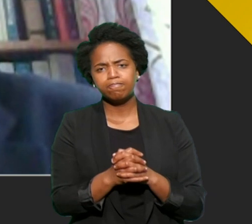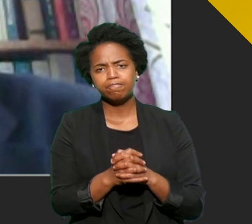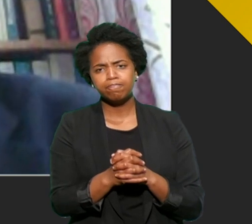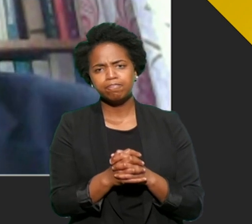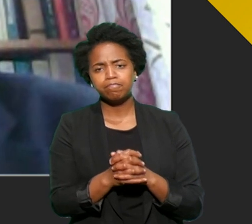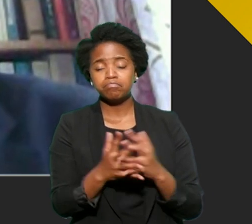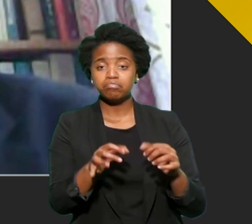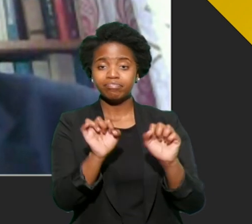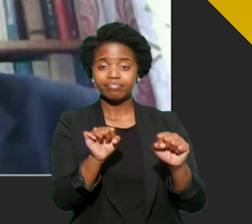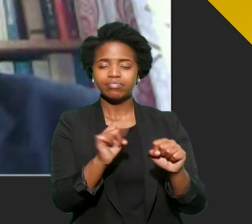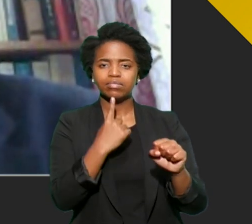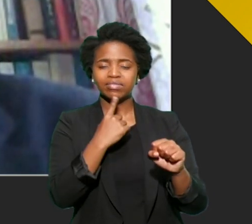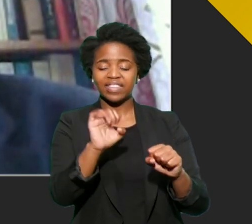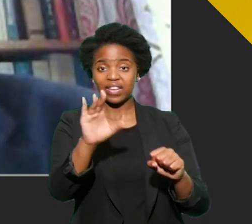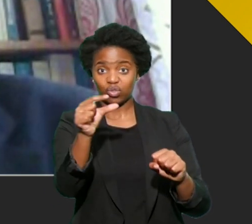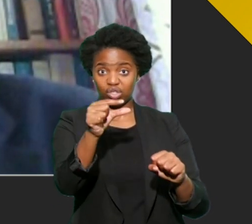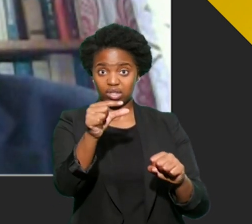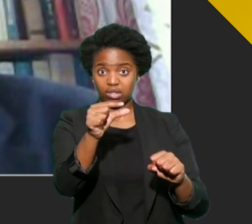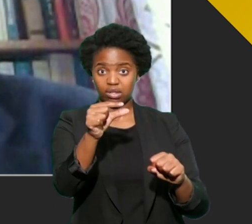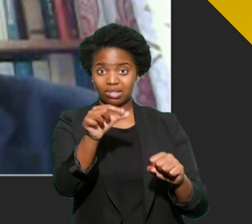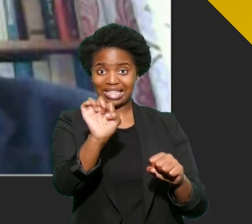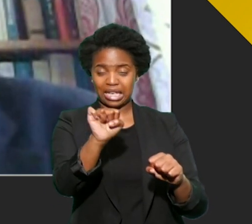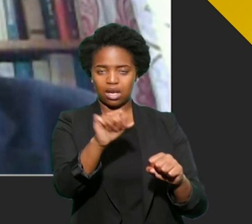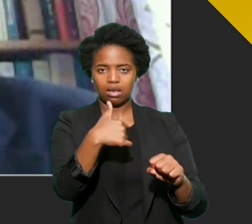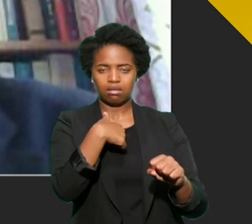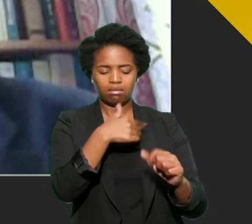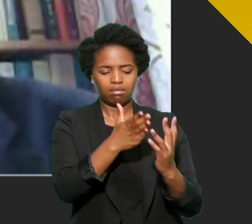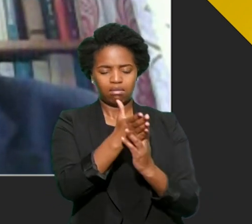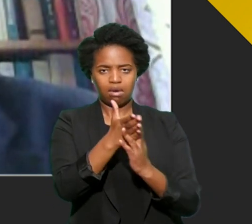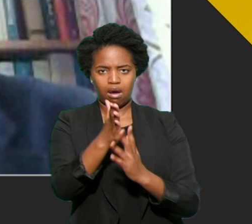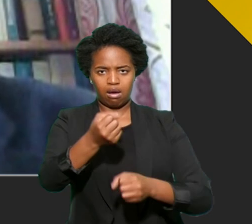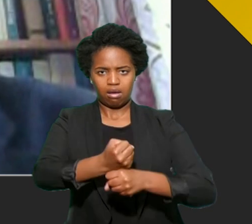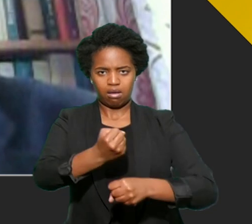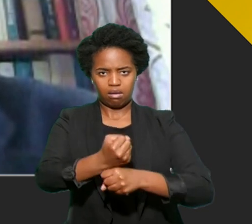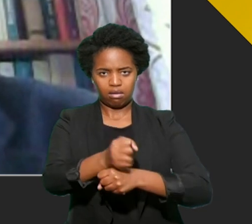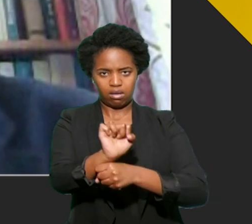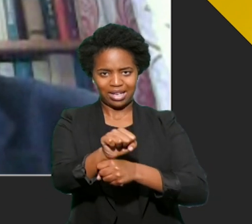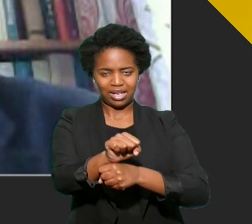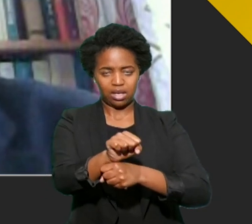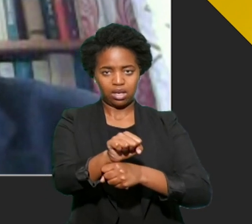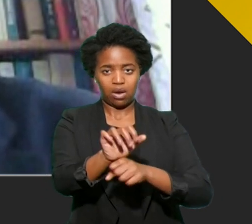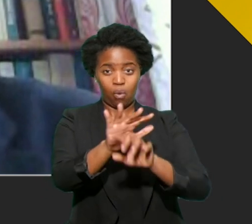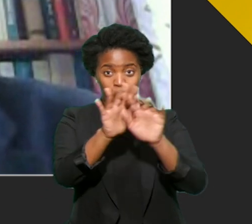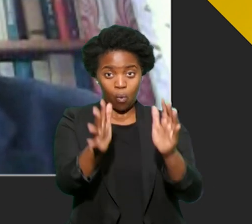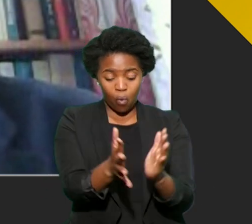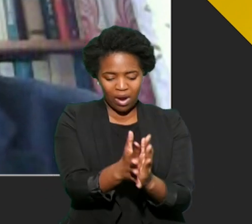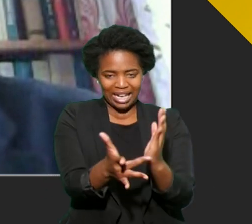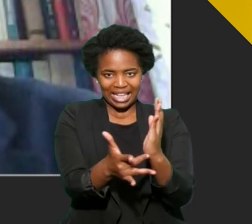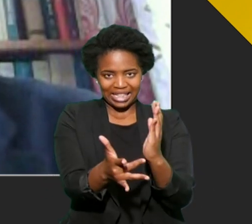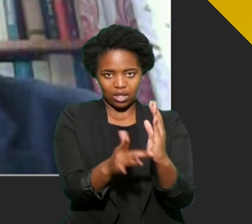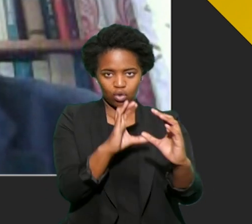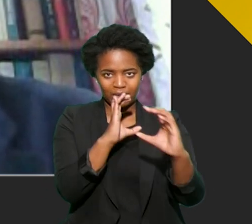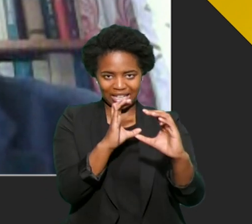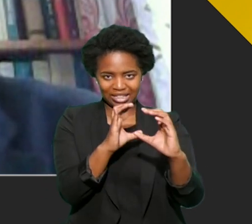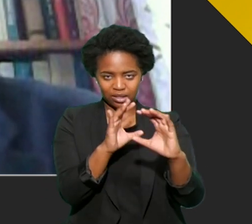And I should also mention that 5G is an access network function, and it's a part of overall system of telecommunication